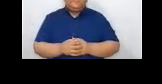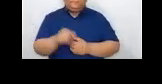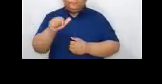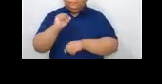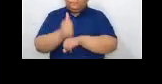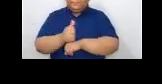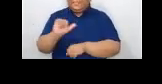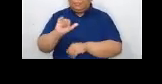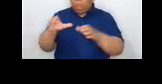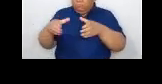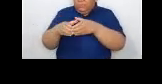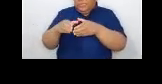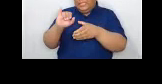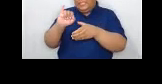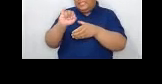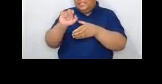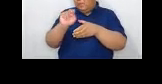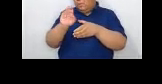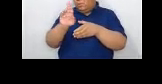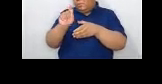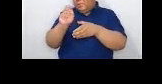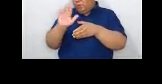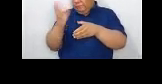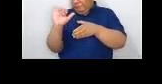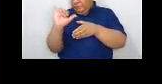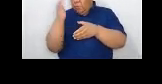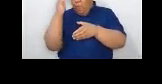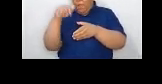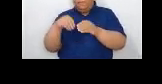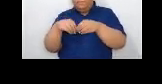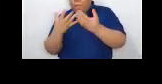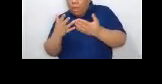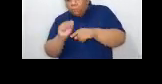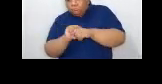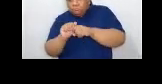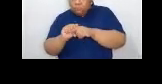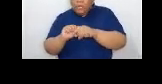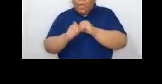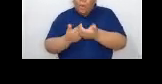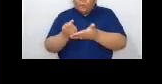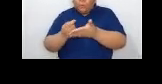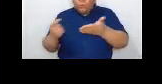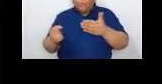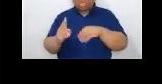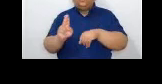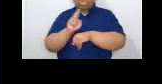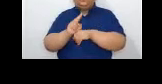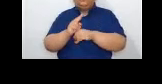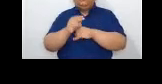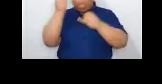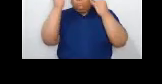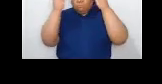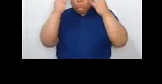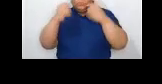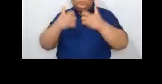incubator because they provide the tools for those startups to use. They provide the tools to make their ideas, their prototypes